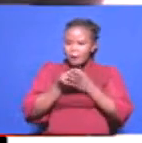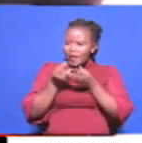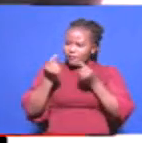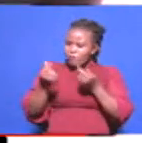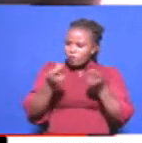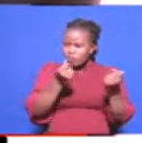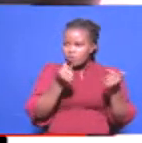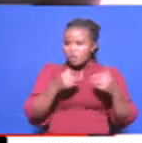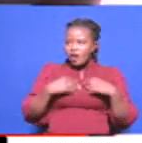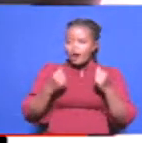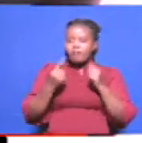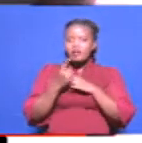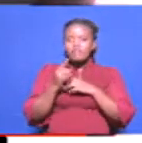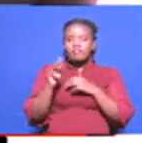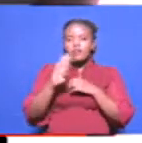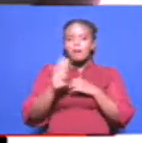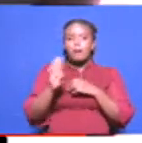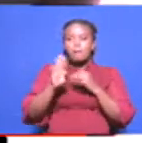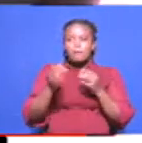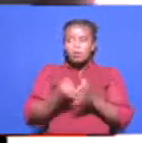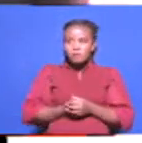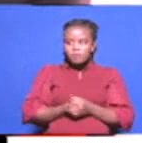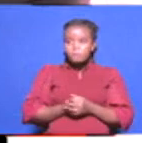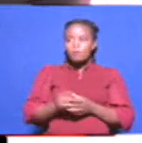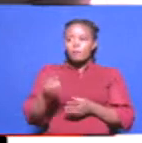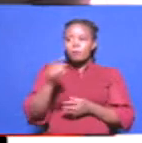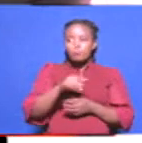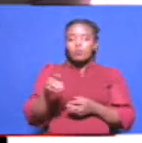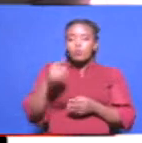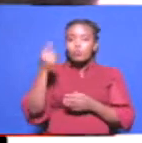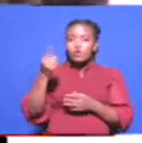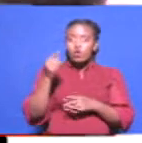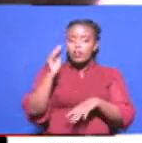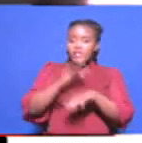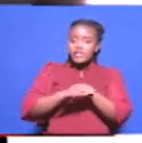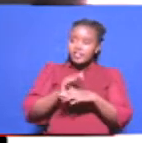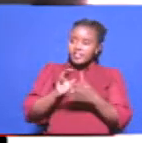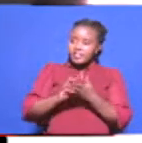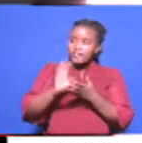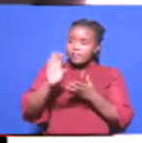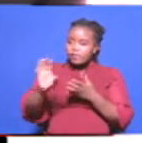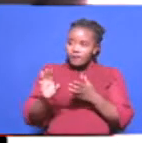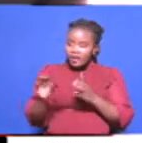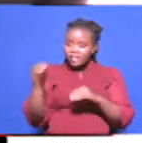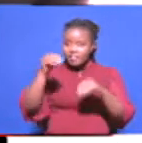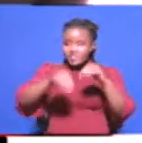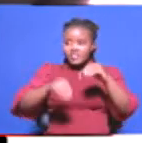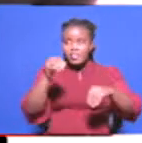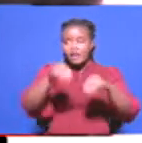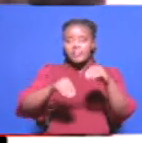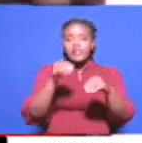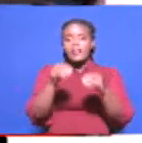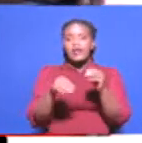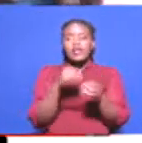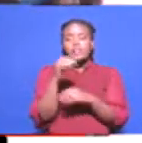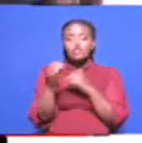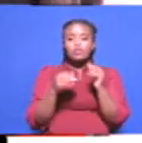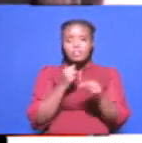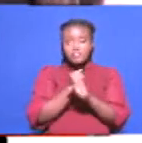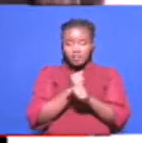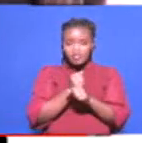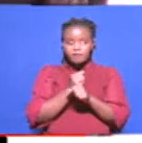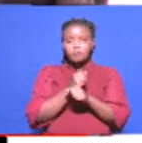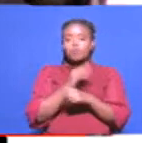11. It is that we get only funded in the election year, as it happened this particular year, so that all the